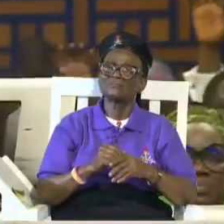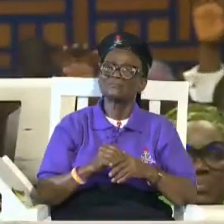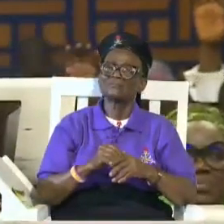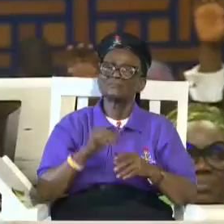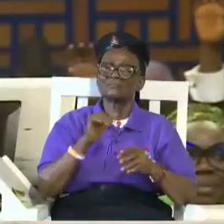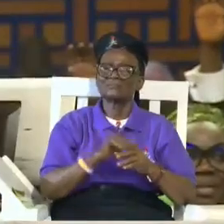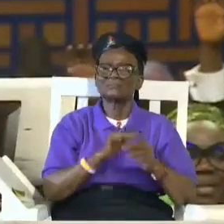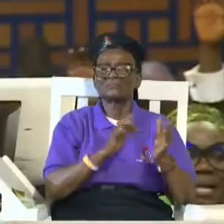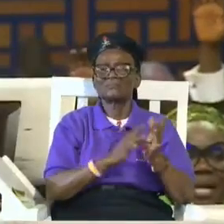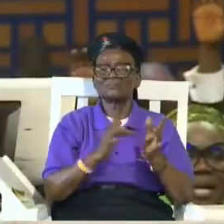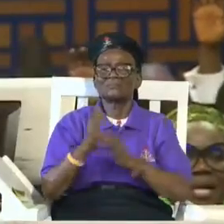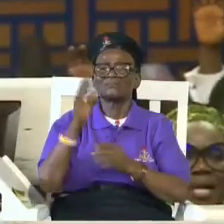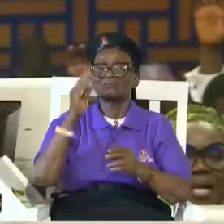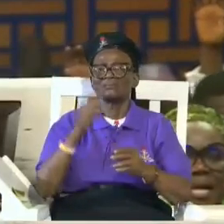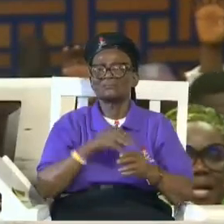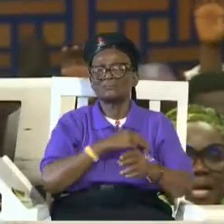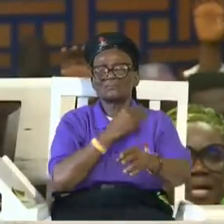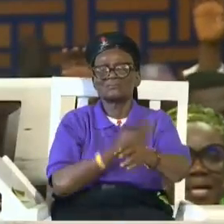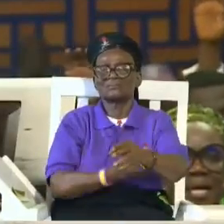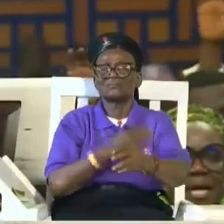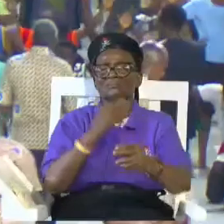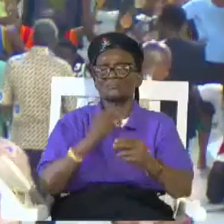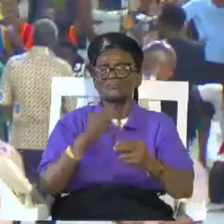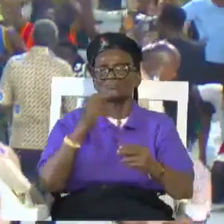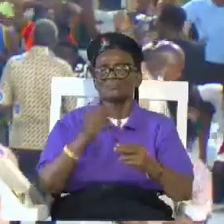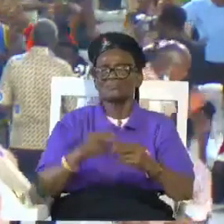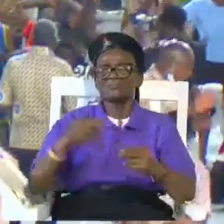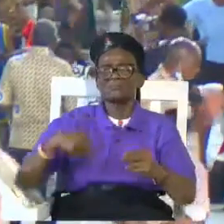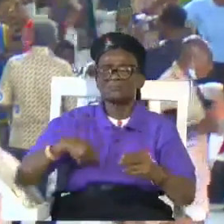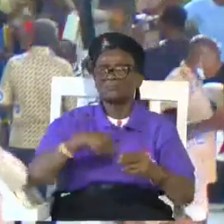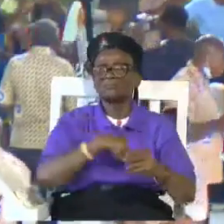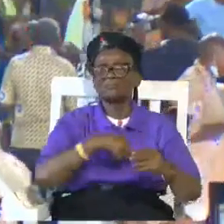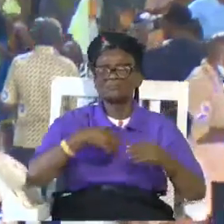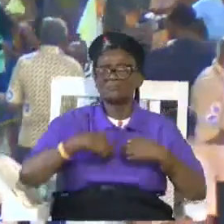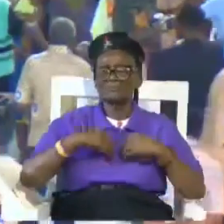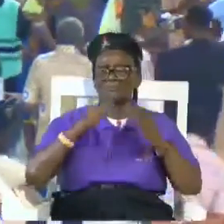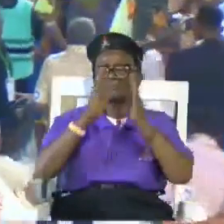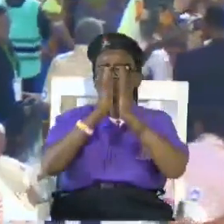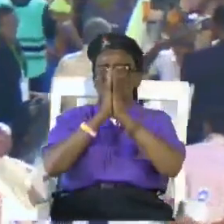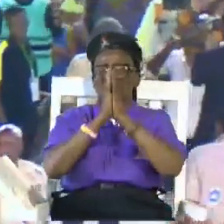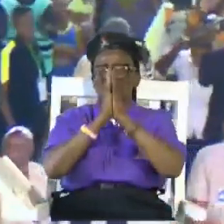In Jesus' mighty name, we have prayed.